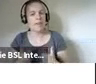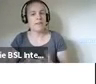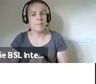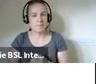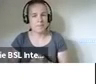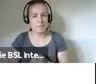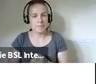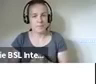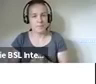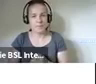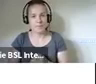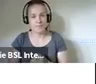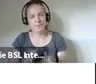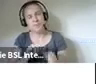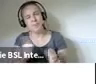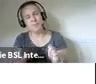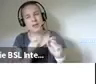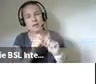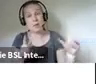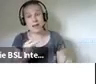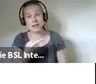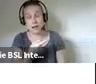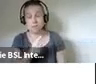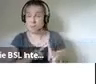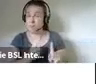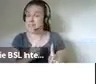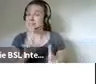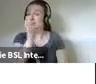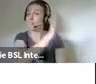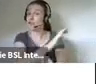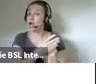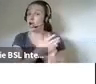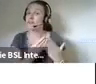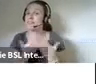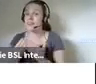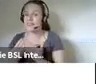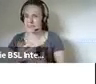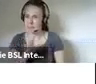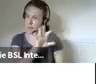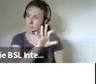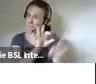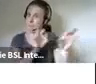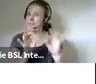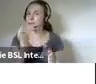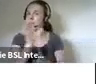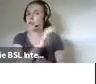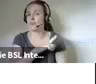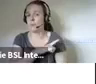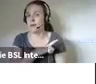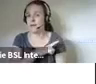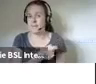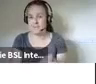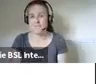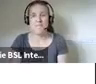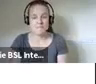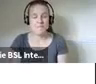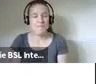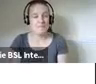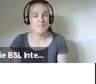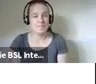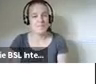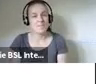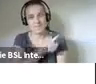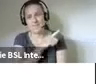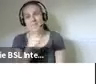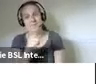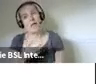So these are just the countries that were under study, and the reason we chose some of these countries was because they are one of the biggest donors